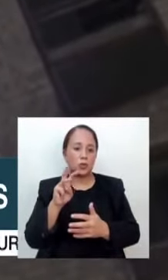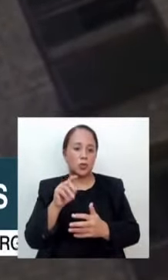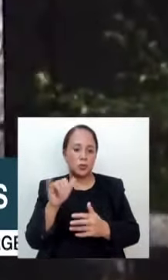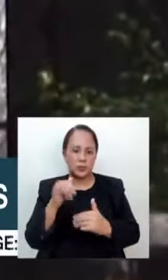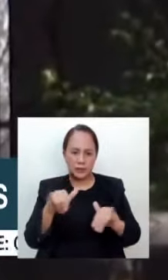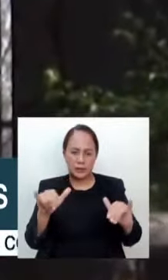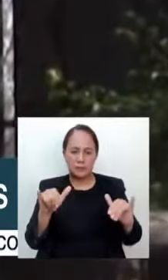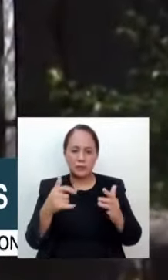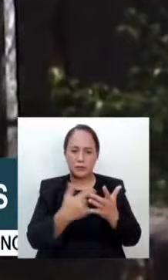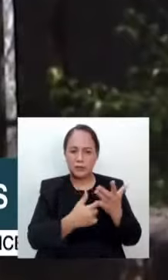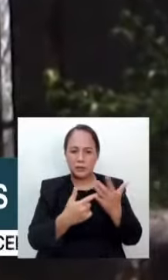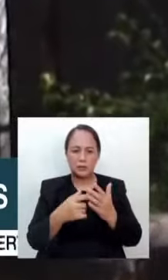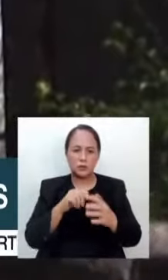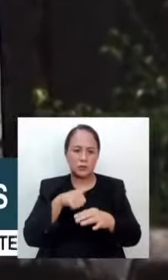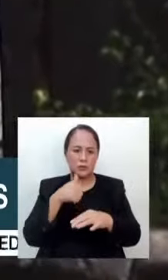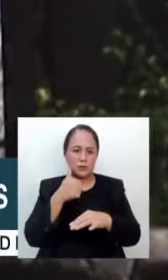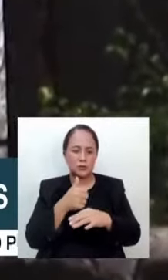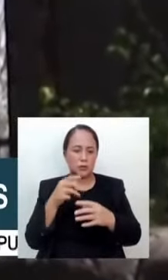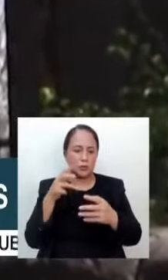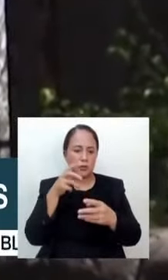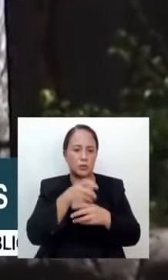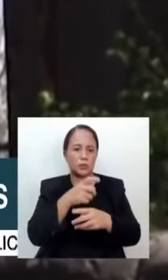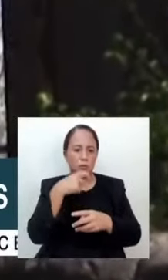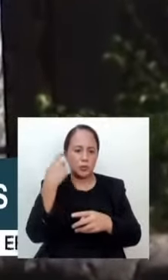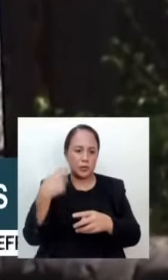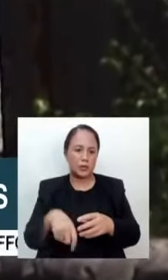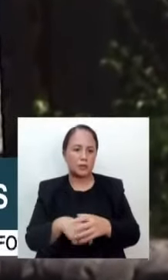argument to launch its invasion of Ukraine.